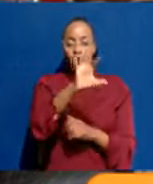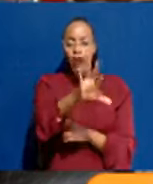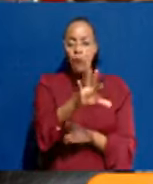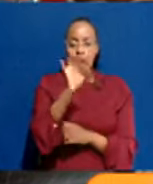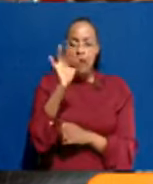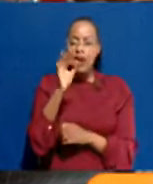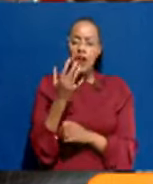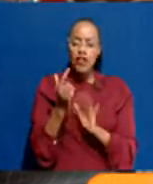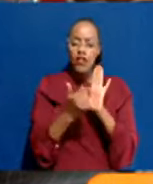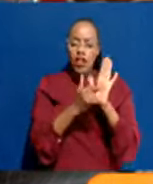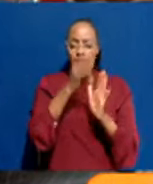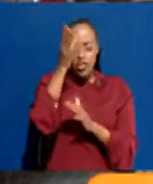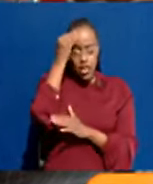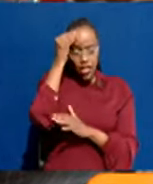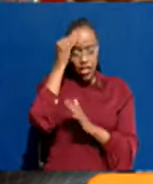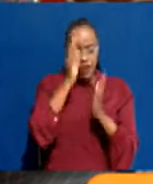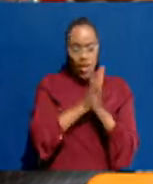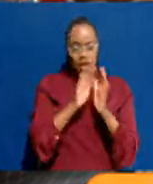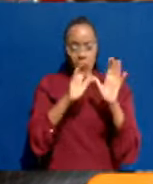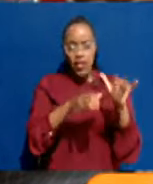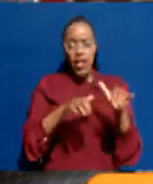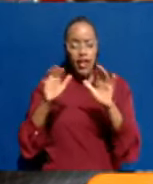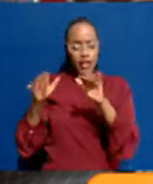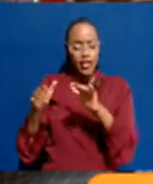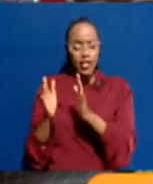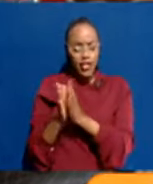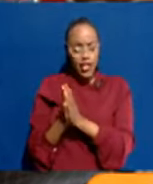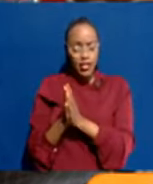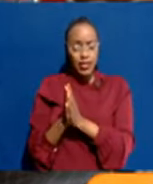If you take education, agriculture,